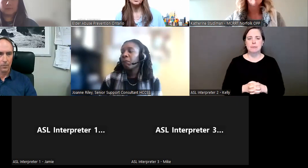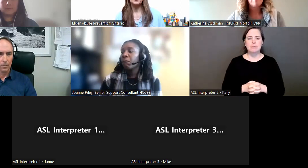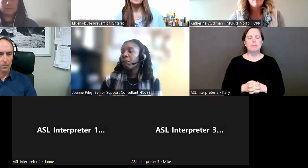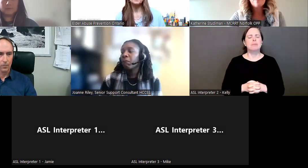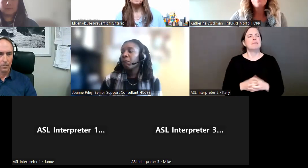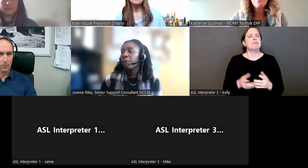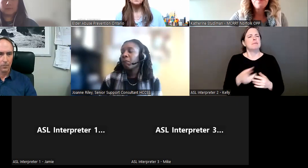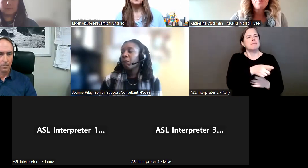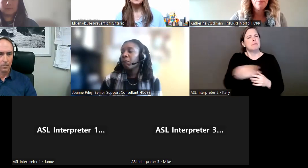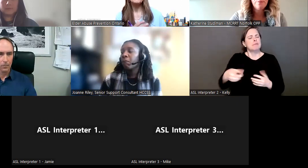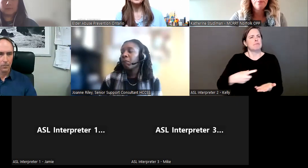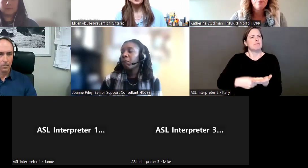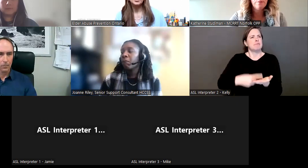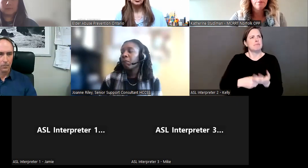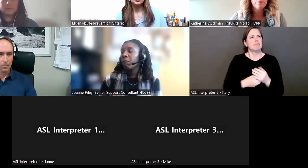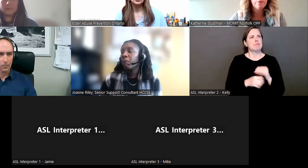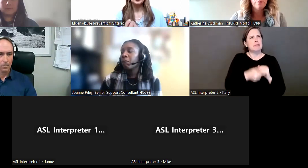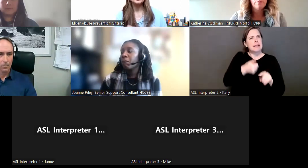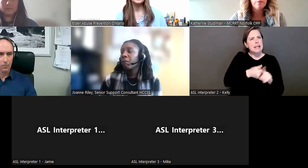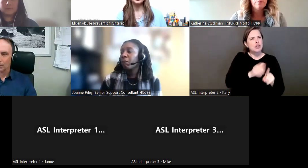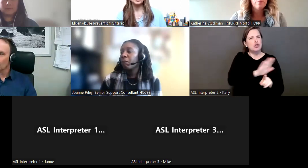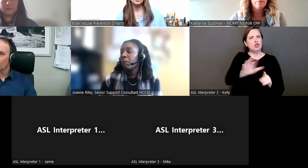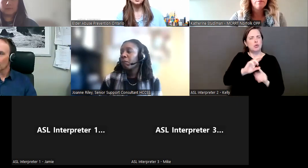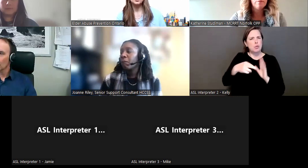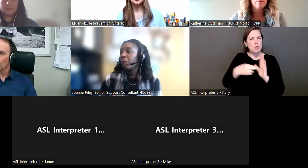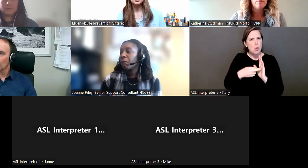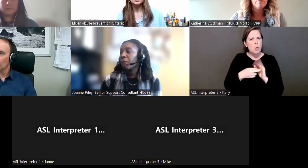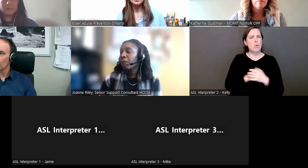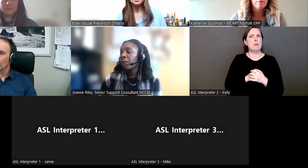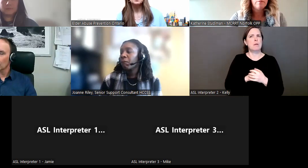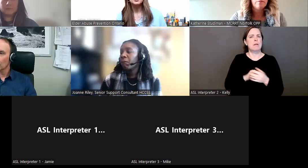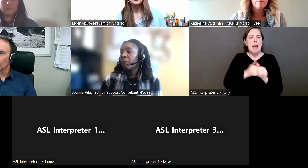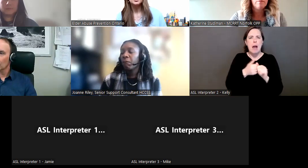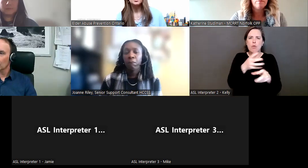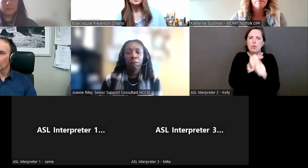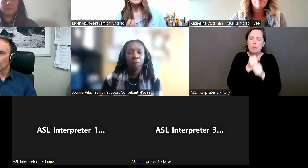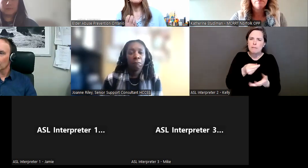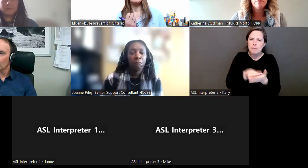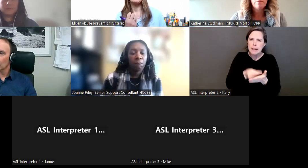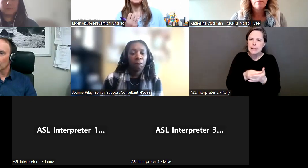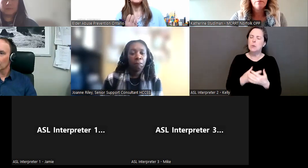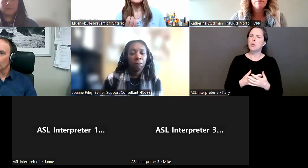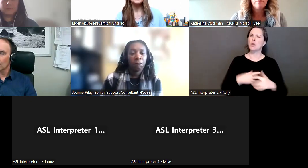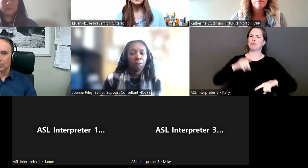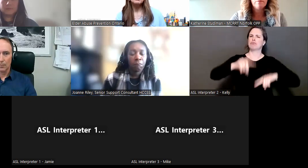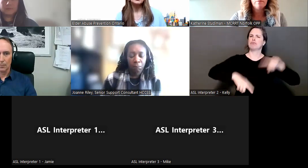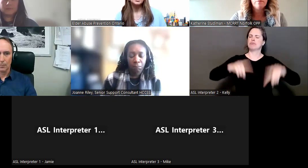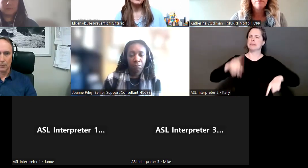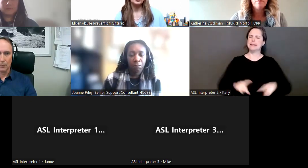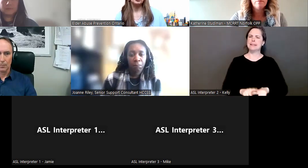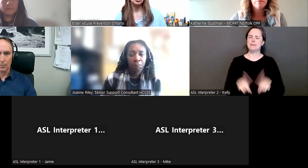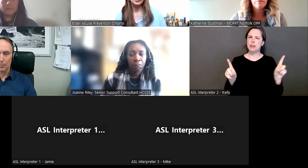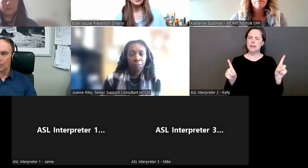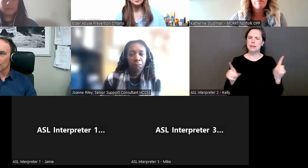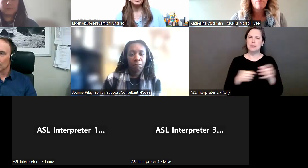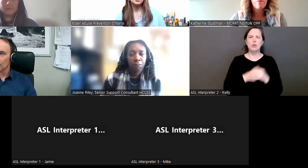of the funding and where you're situated. So I just wondering if you could speak to like the sustainability of